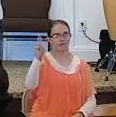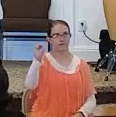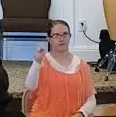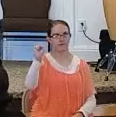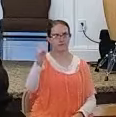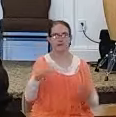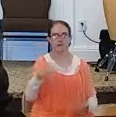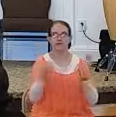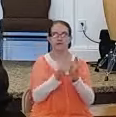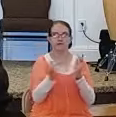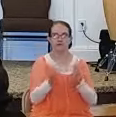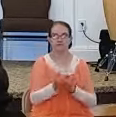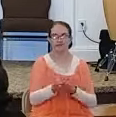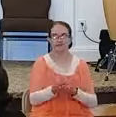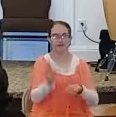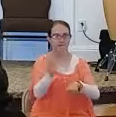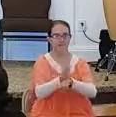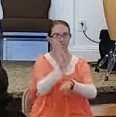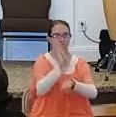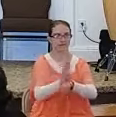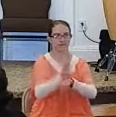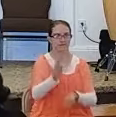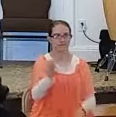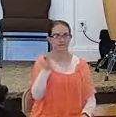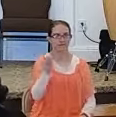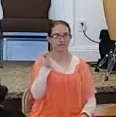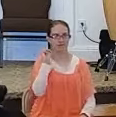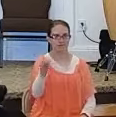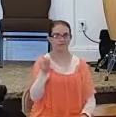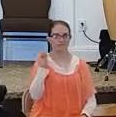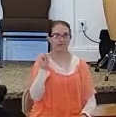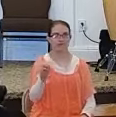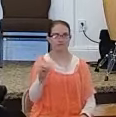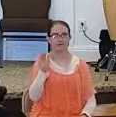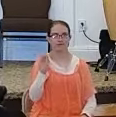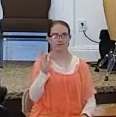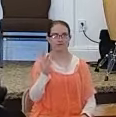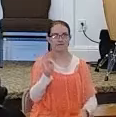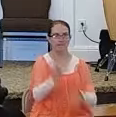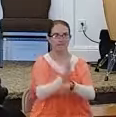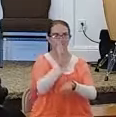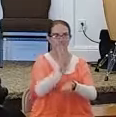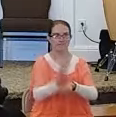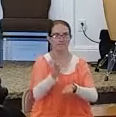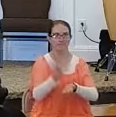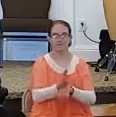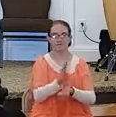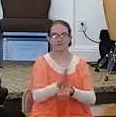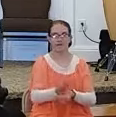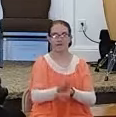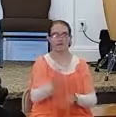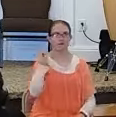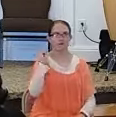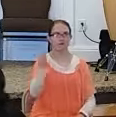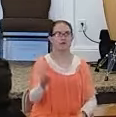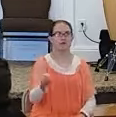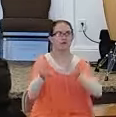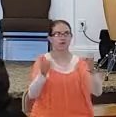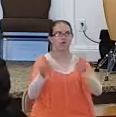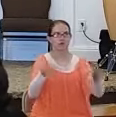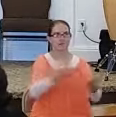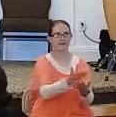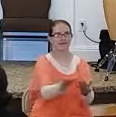Now, Jesus is busy ministering. You know, we get busy, we're preachers, and we get busy, and he's busy ministering, and he's doing his